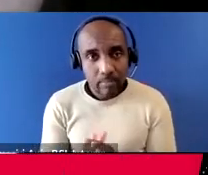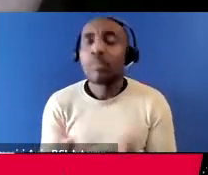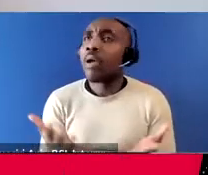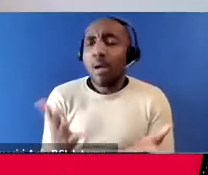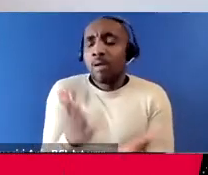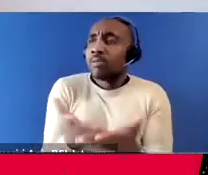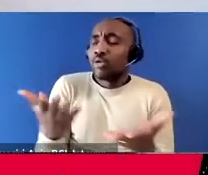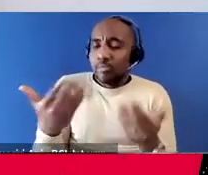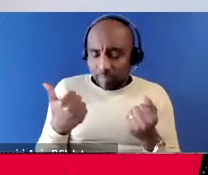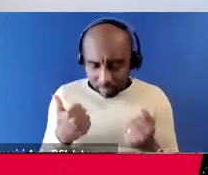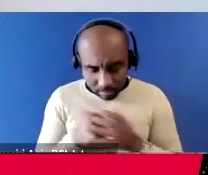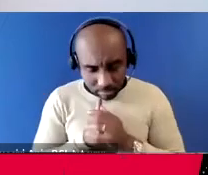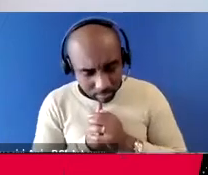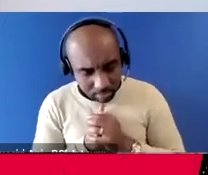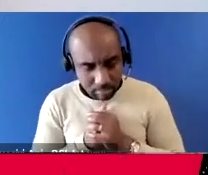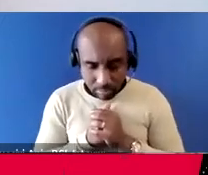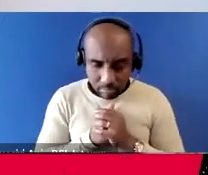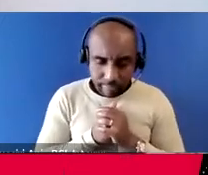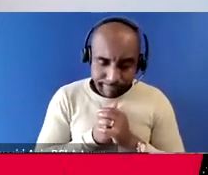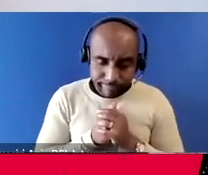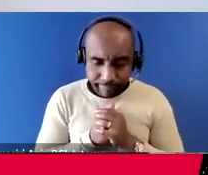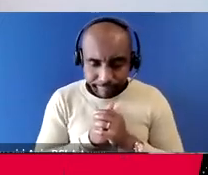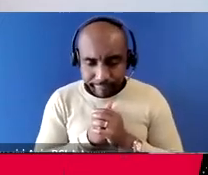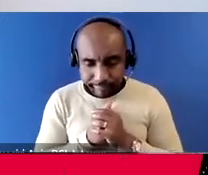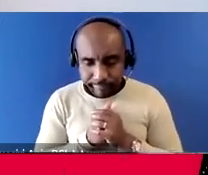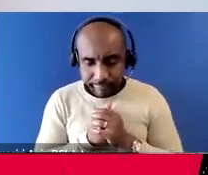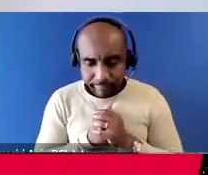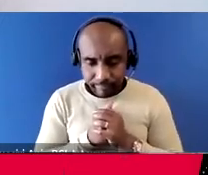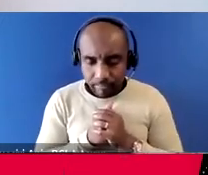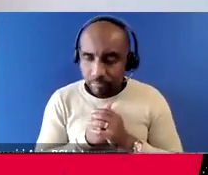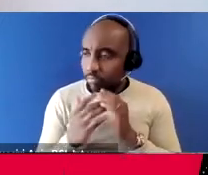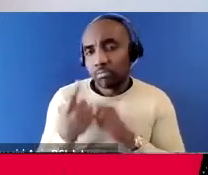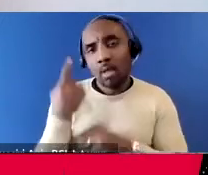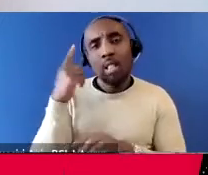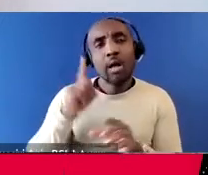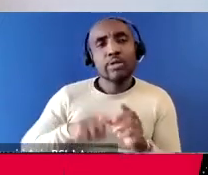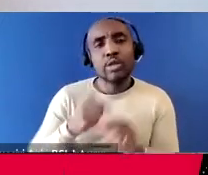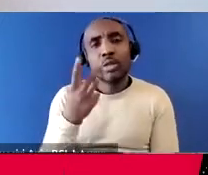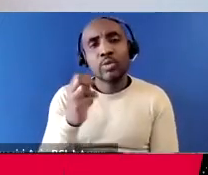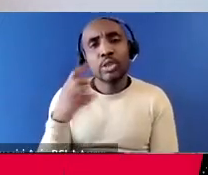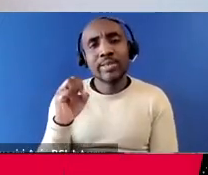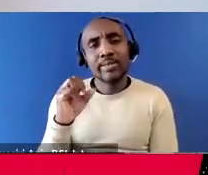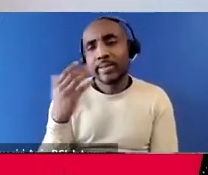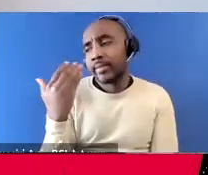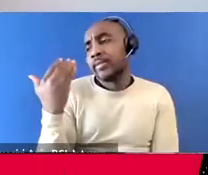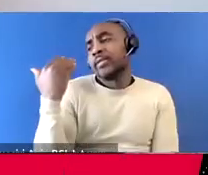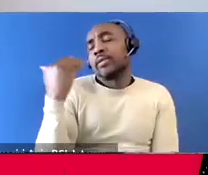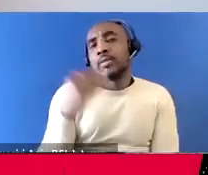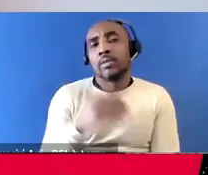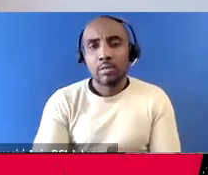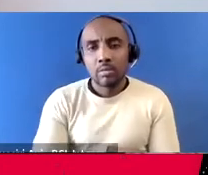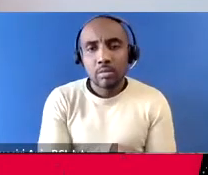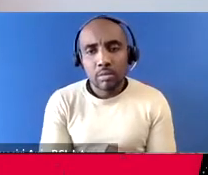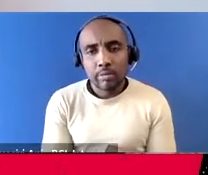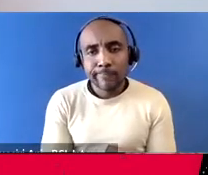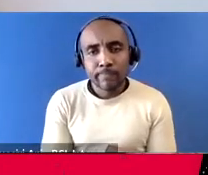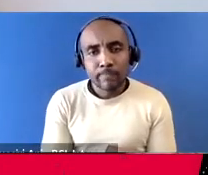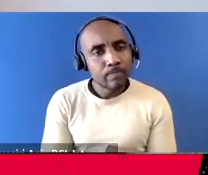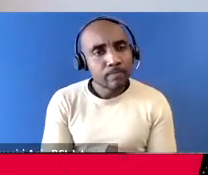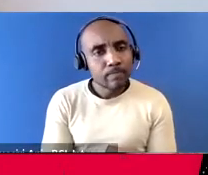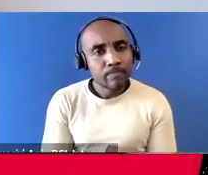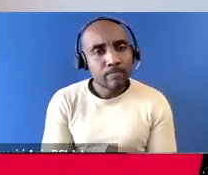different group of organizations, including Muatana, CAAT, the European Center for